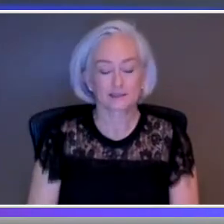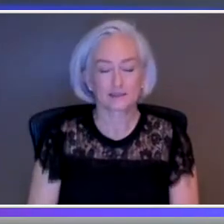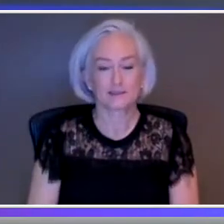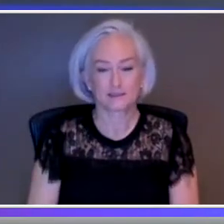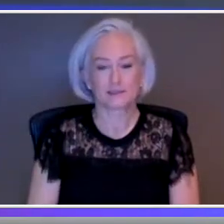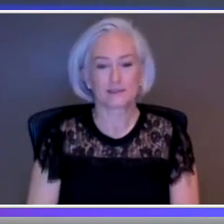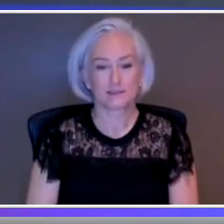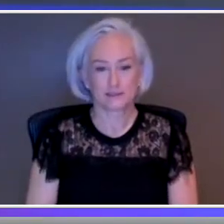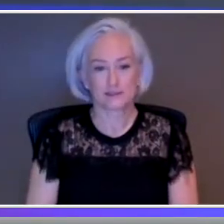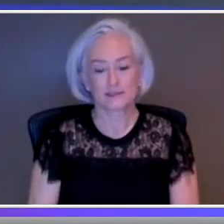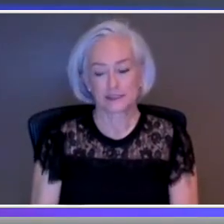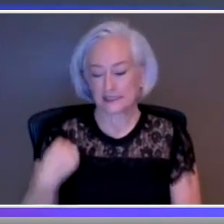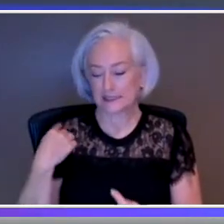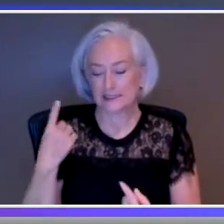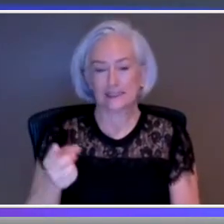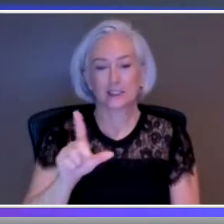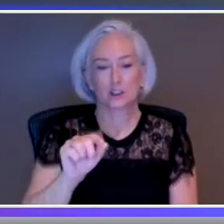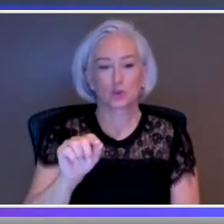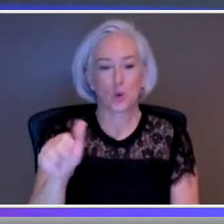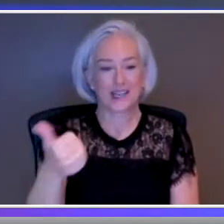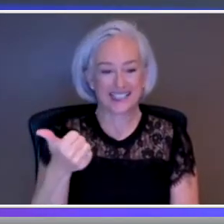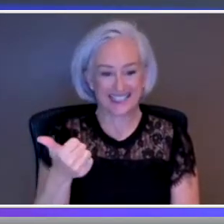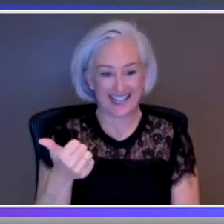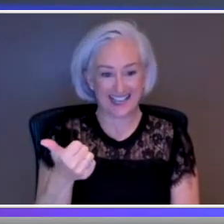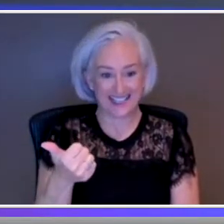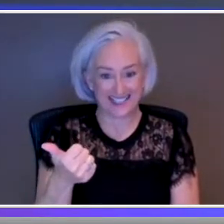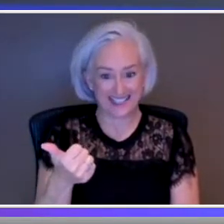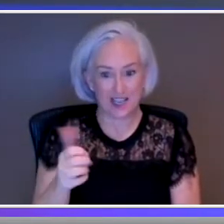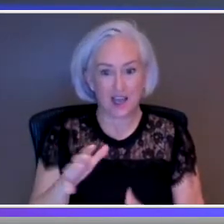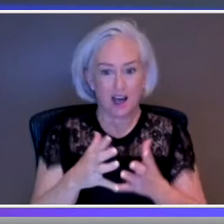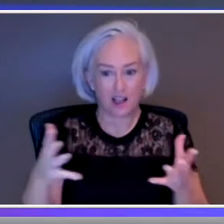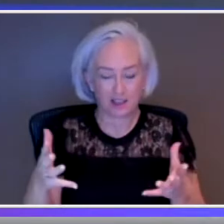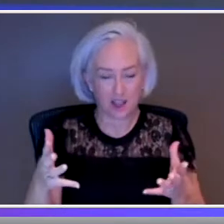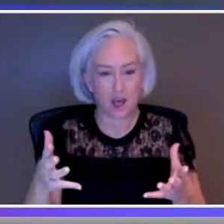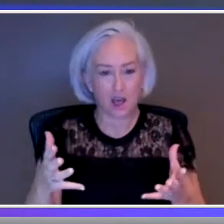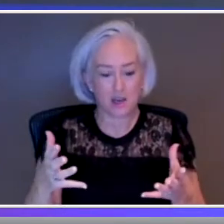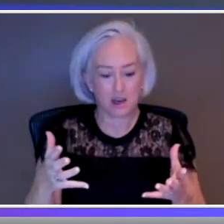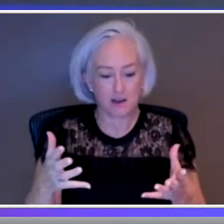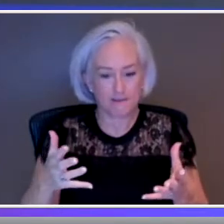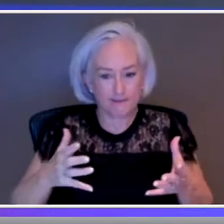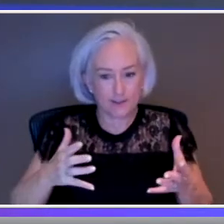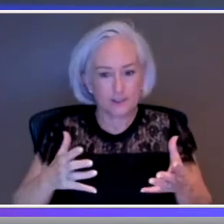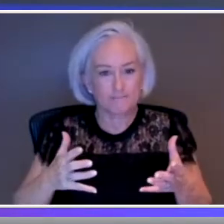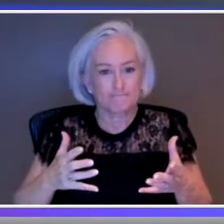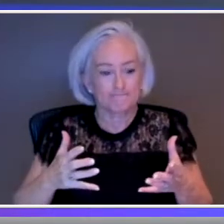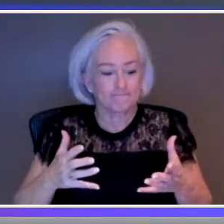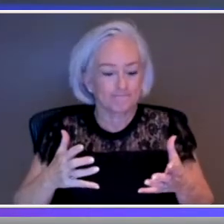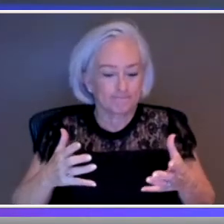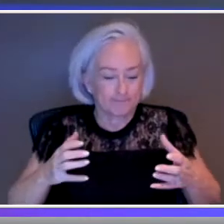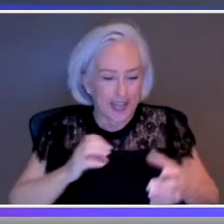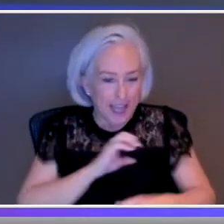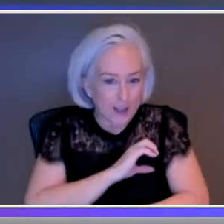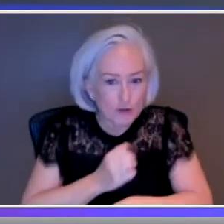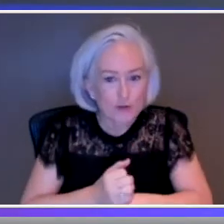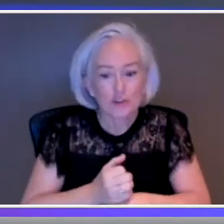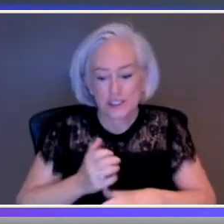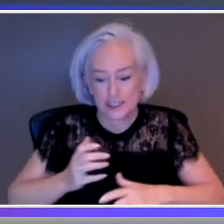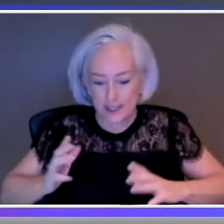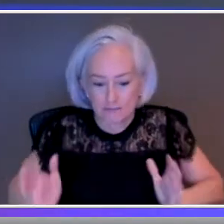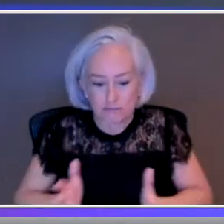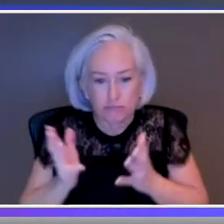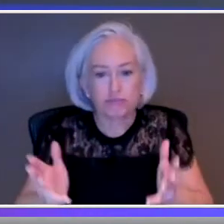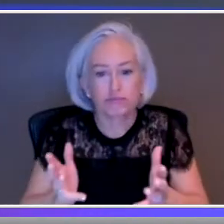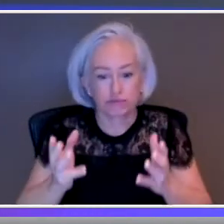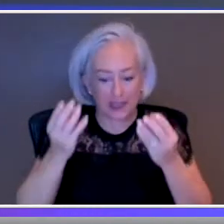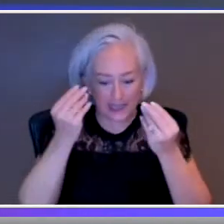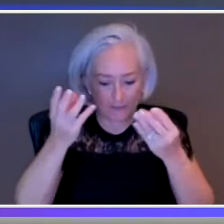since 2010, there's just been a lot of momentum behind this, and there's an abundance of literature at this point to